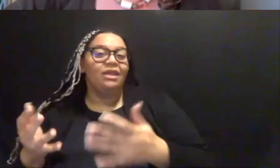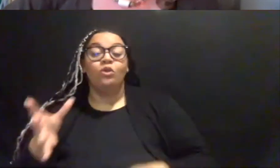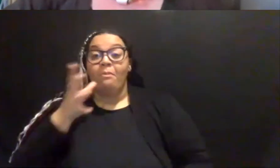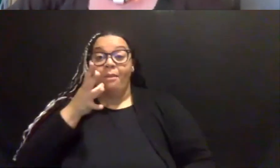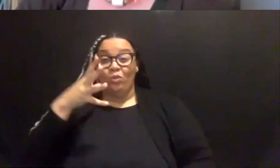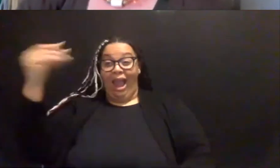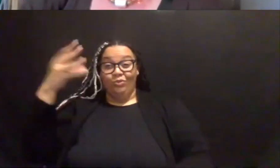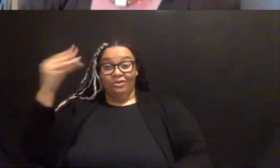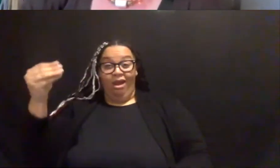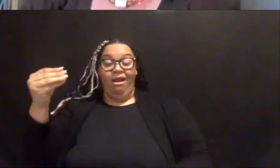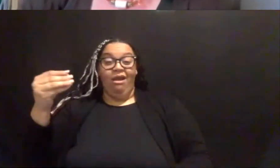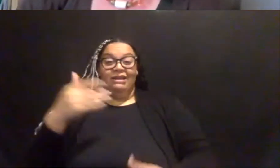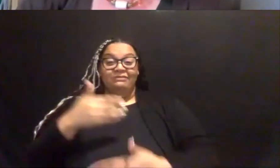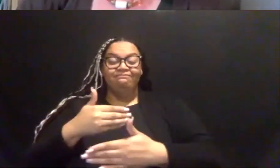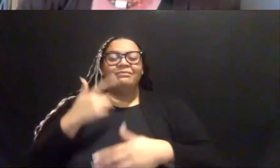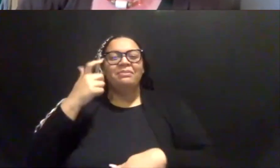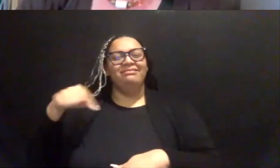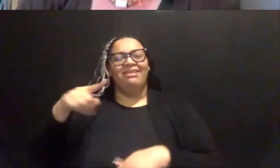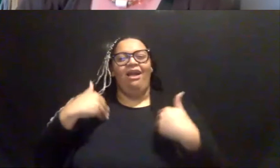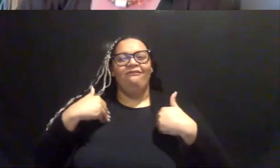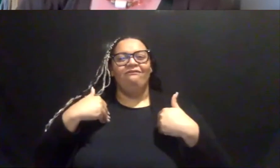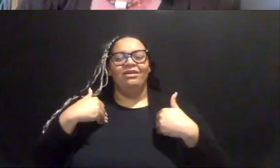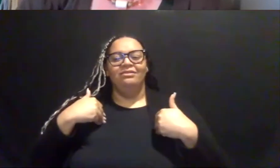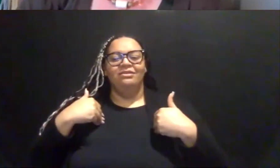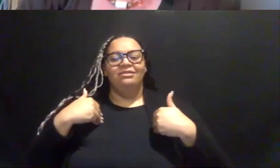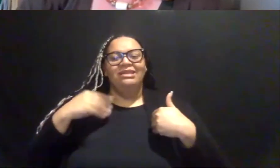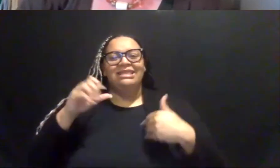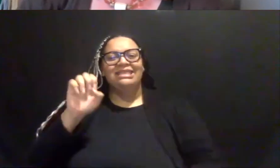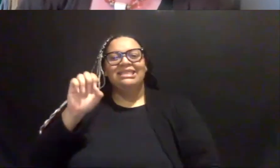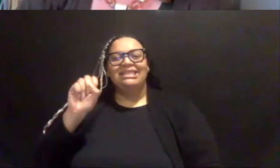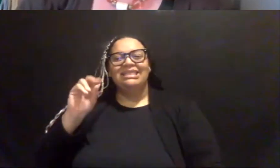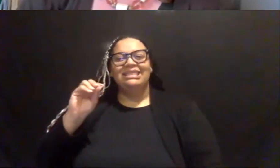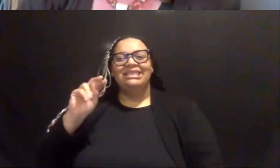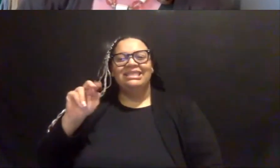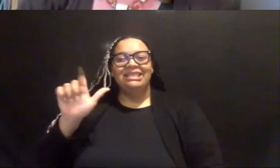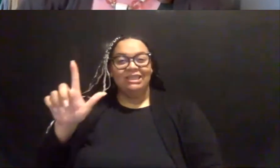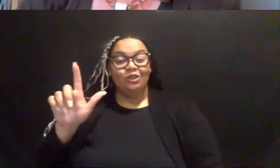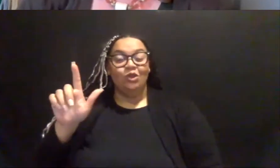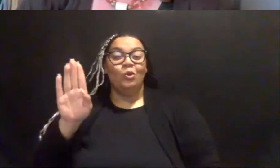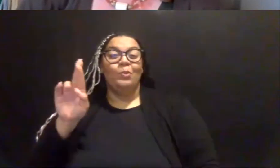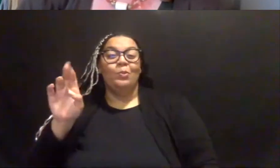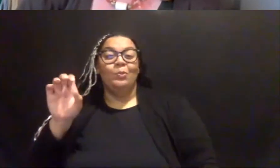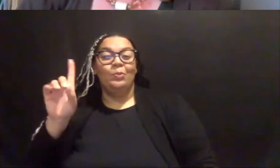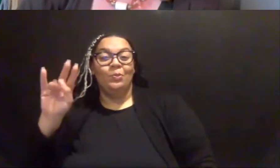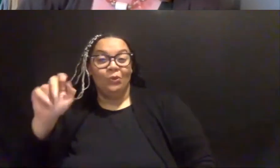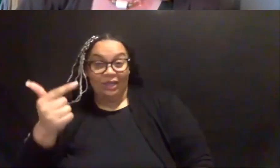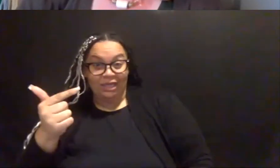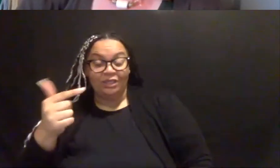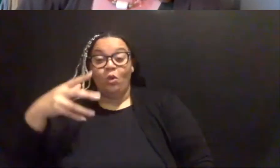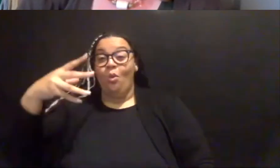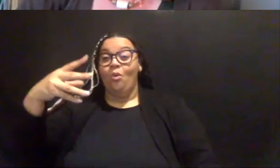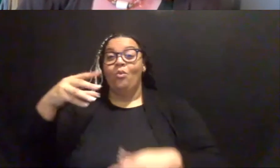of mating, outside because they have seasonal breeding, so they only have babies in October. That's it. And so outside of that